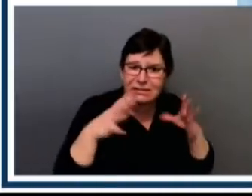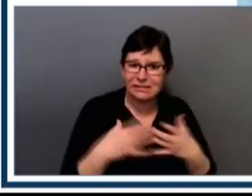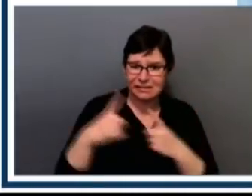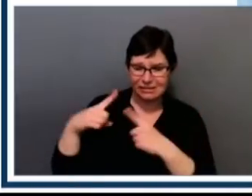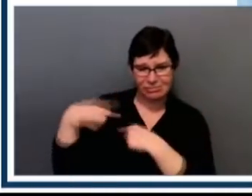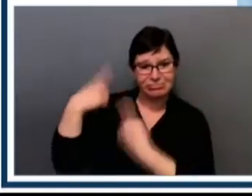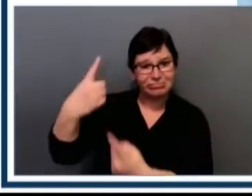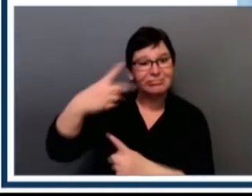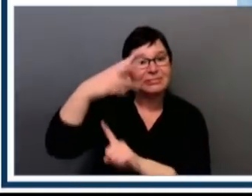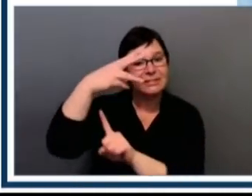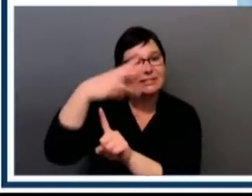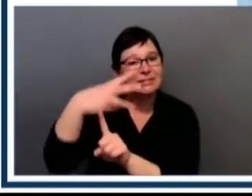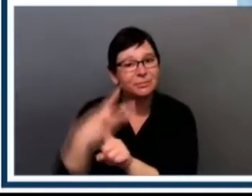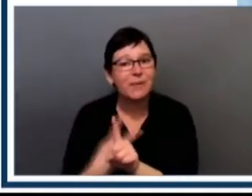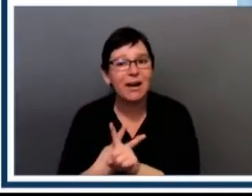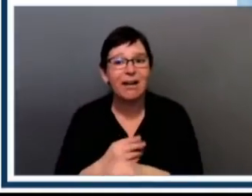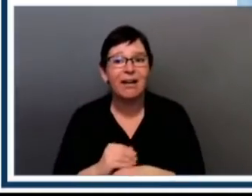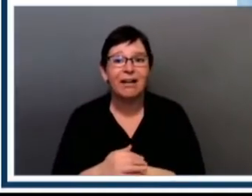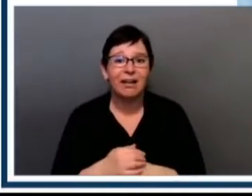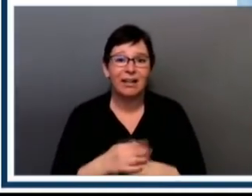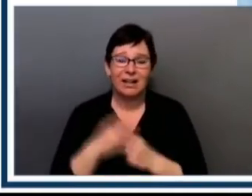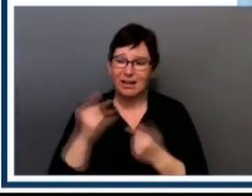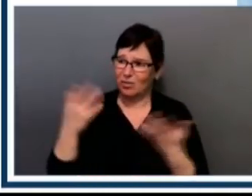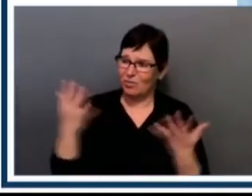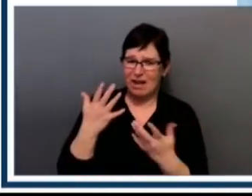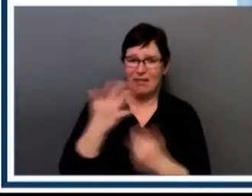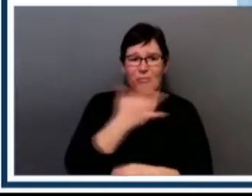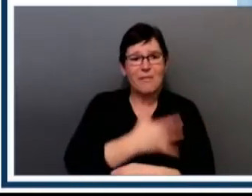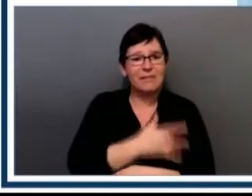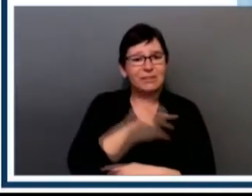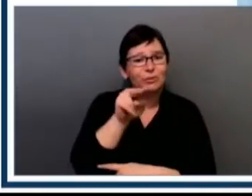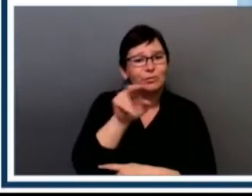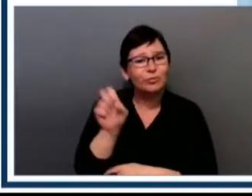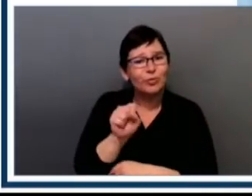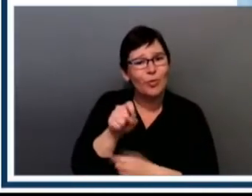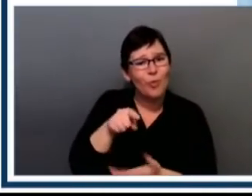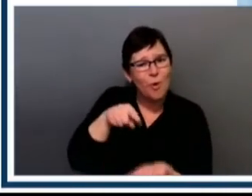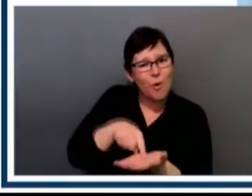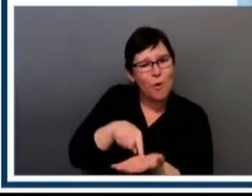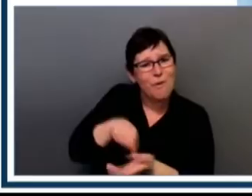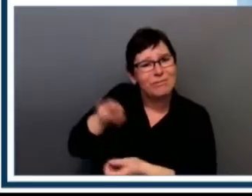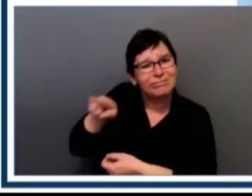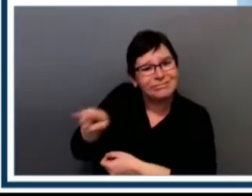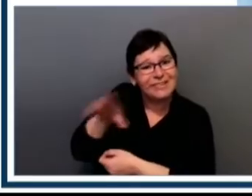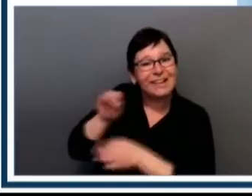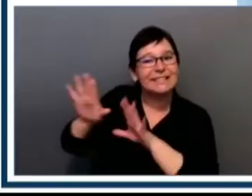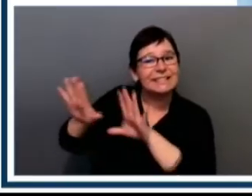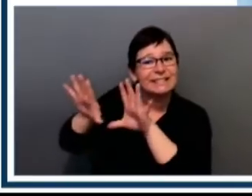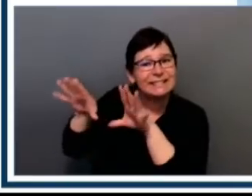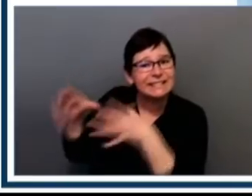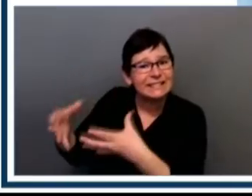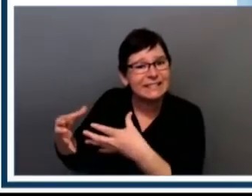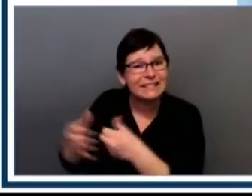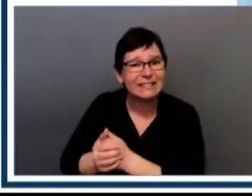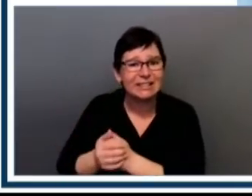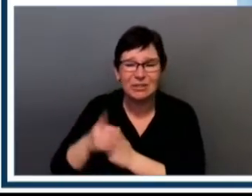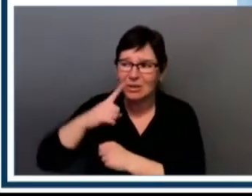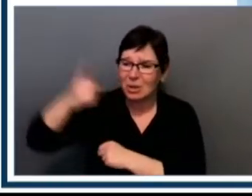and his team really. They've been guiding us through some pretty dark days over the last 2 years, and I